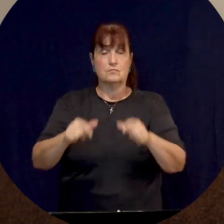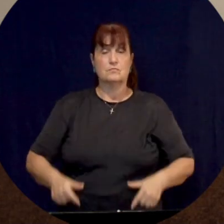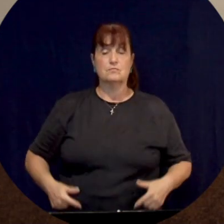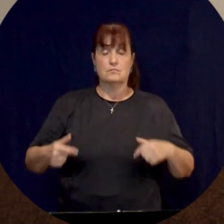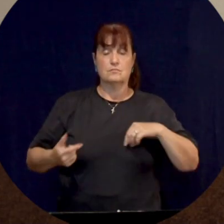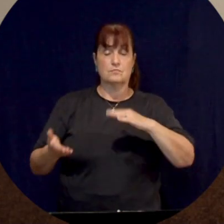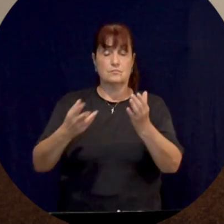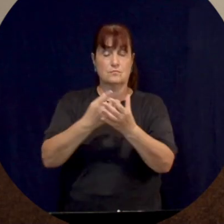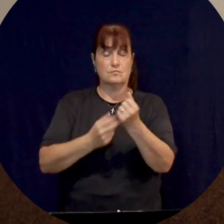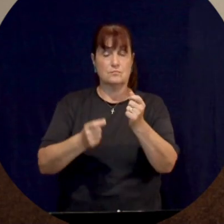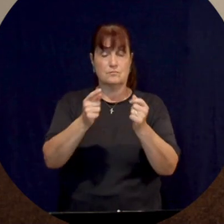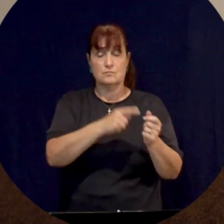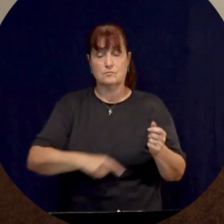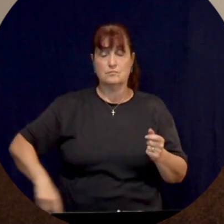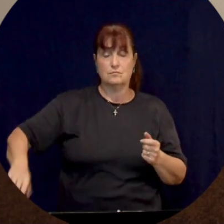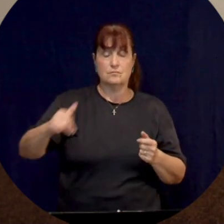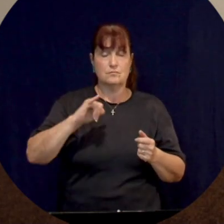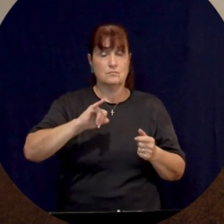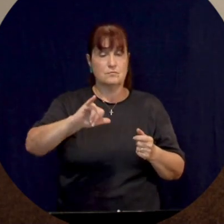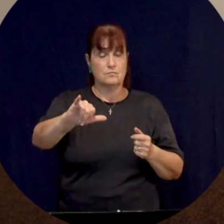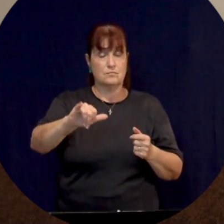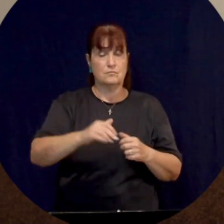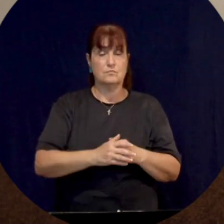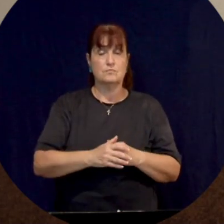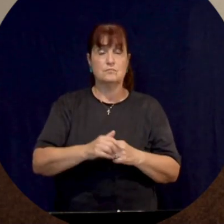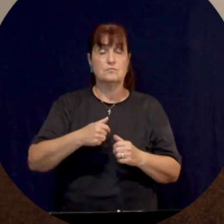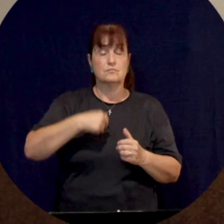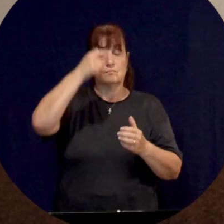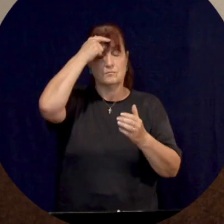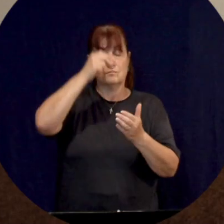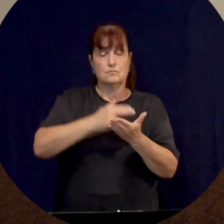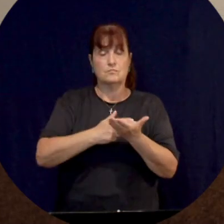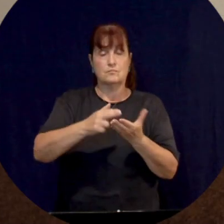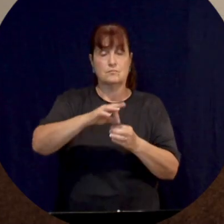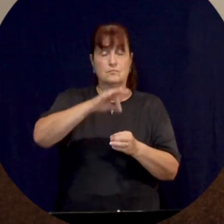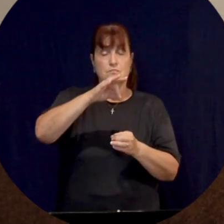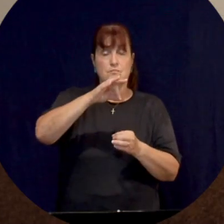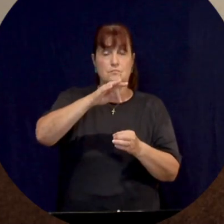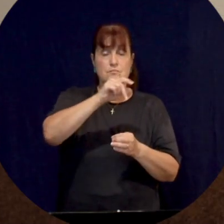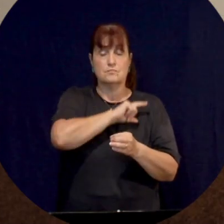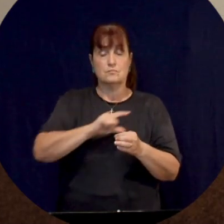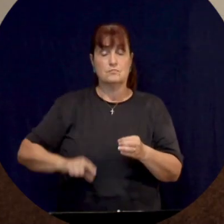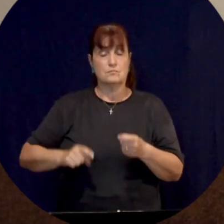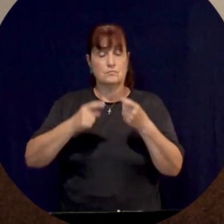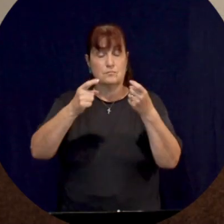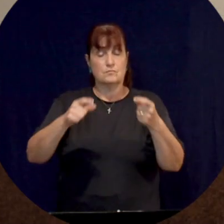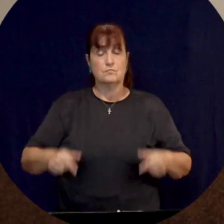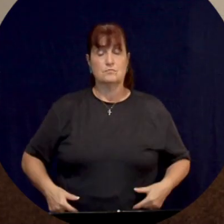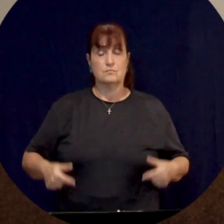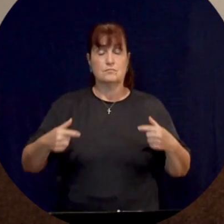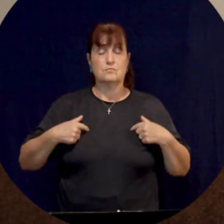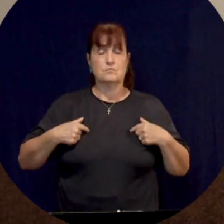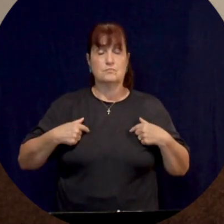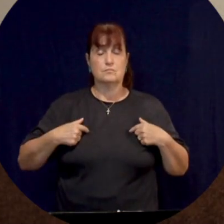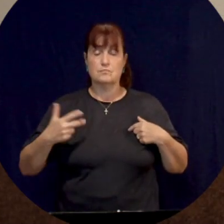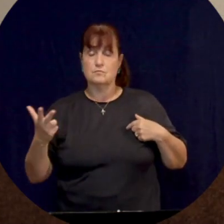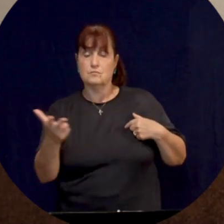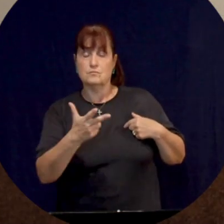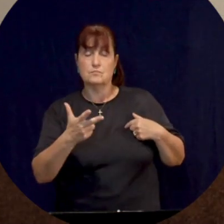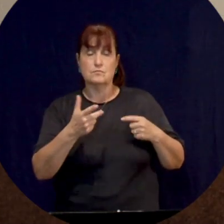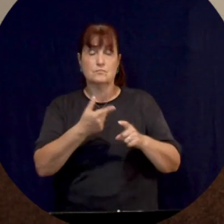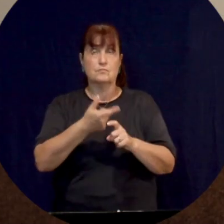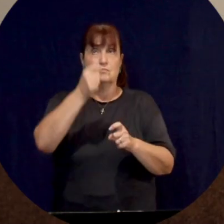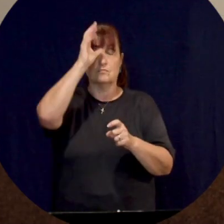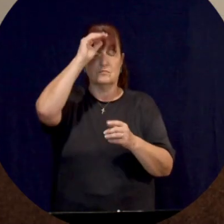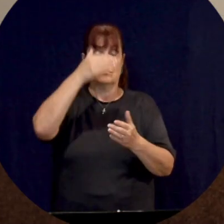dead, and his kingdom will have no end. I believe in the Holy Spirit, the Lord, the giver of life, who proceeds from